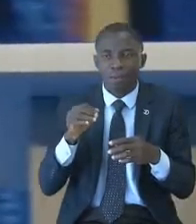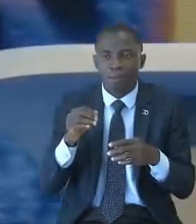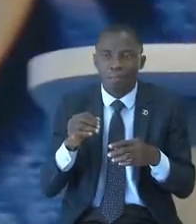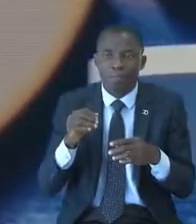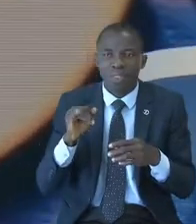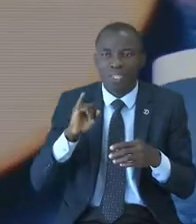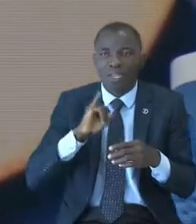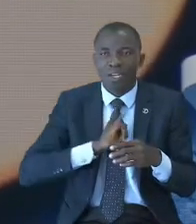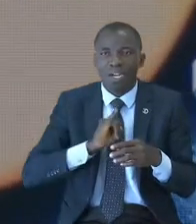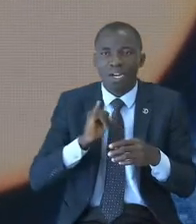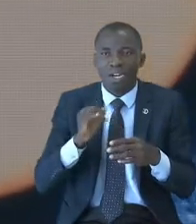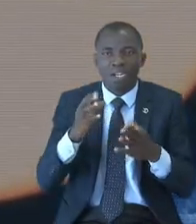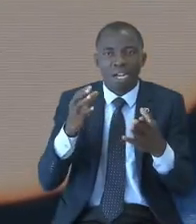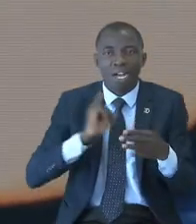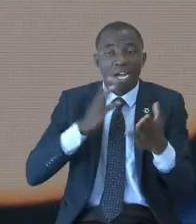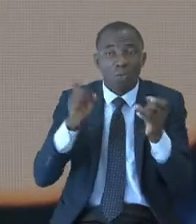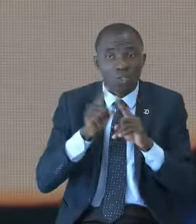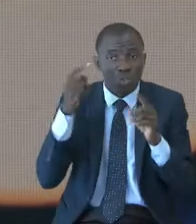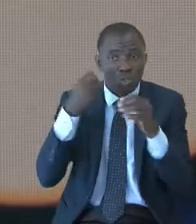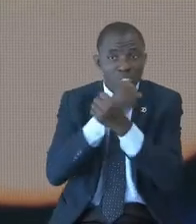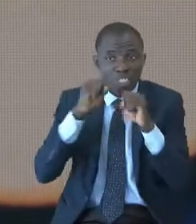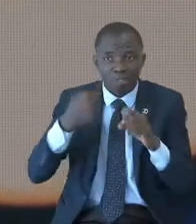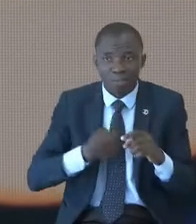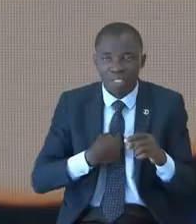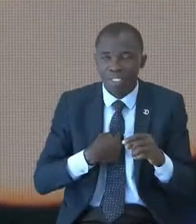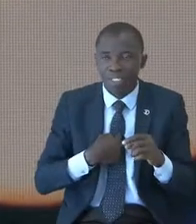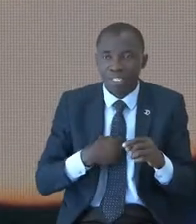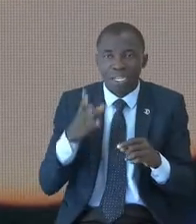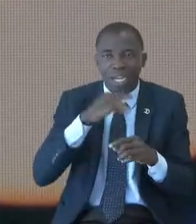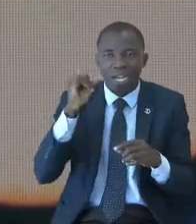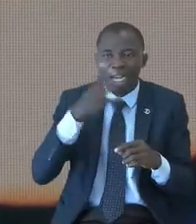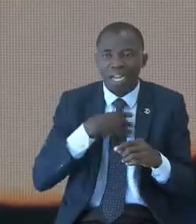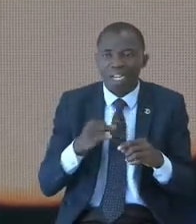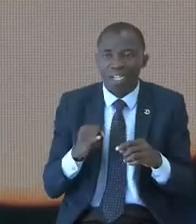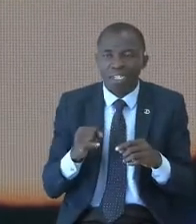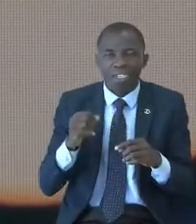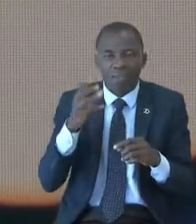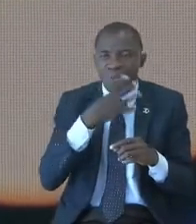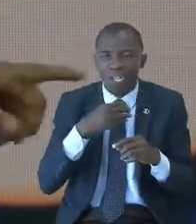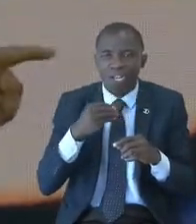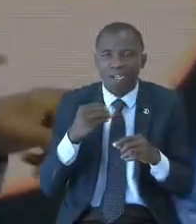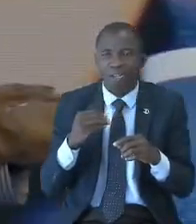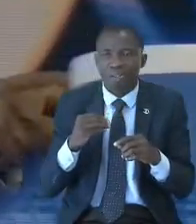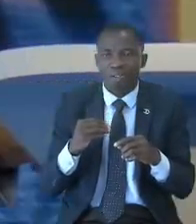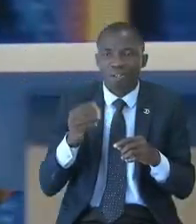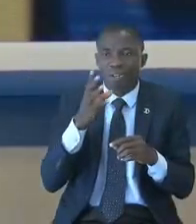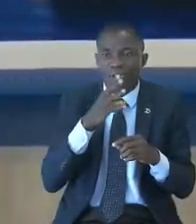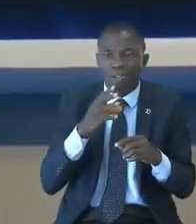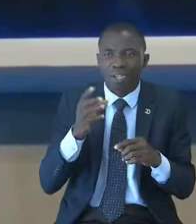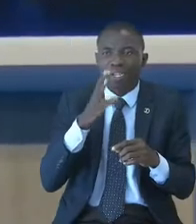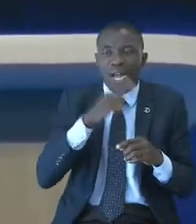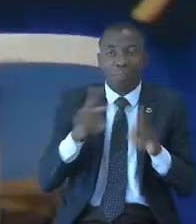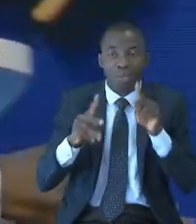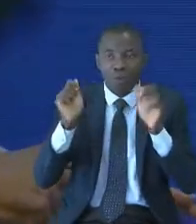I want you to save me, but I want to tell you, God, I am a thief. I'm proud of it. People cannot